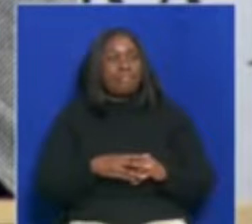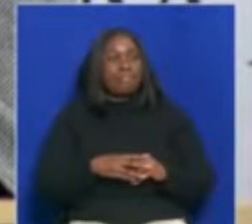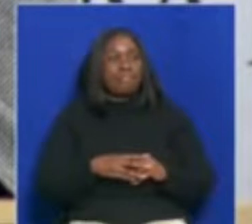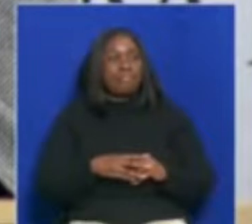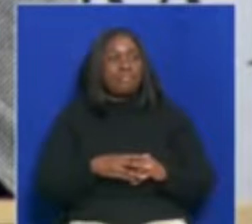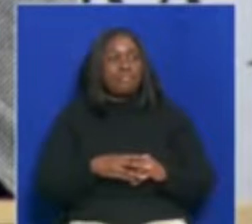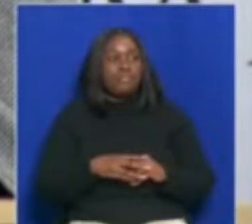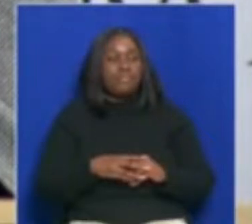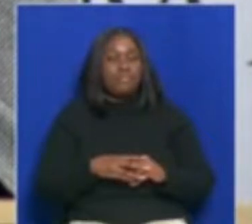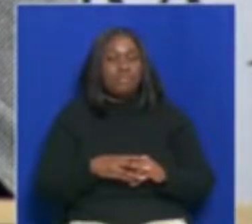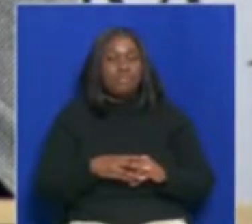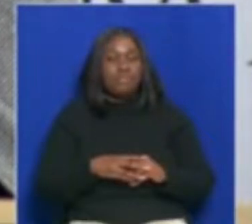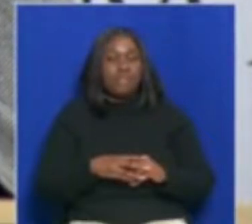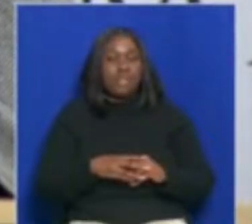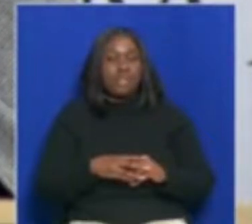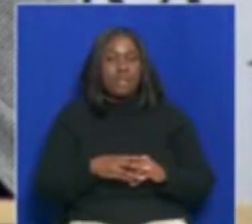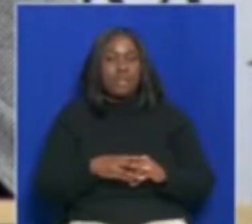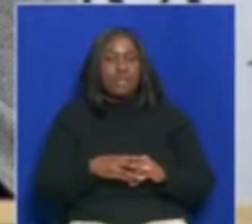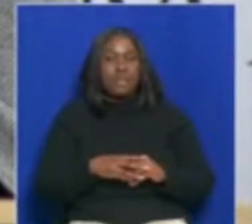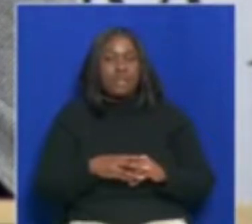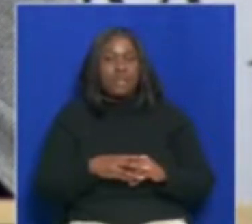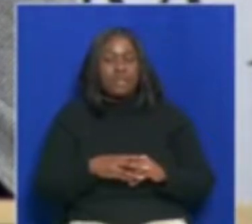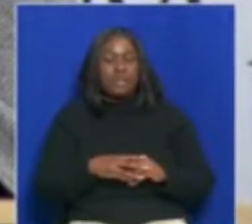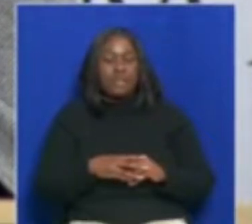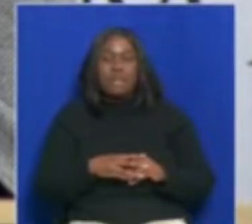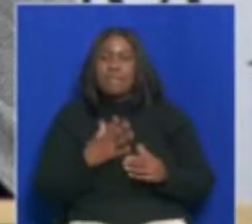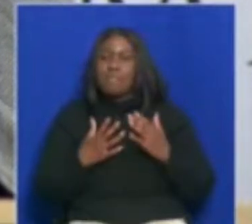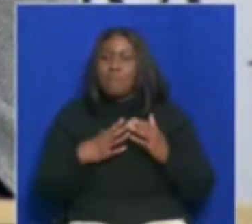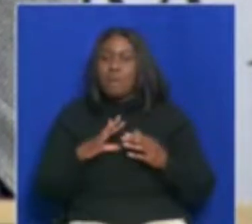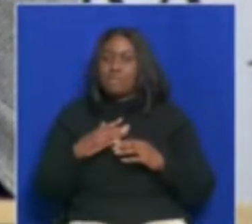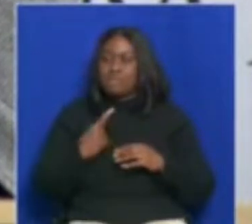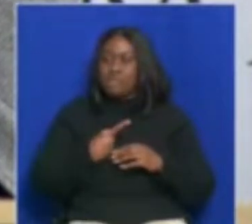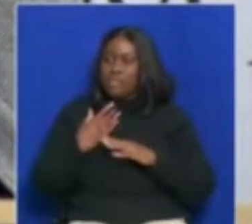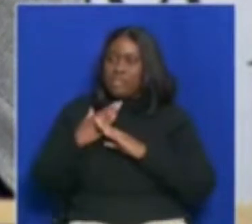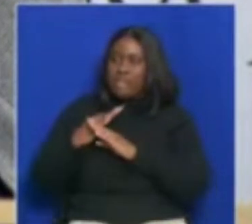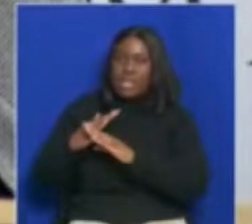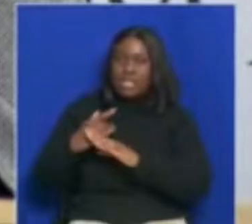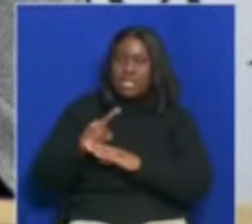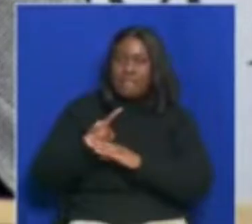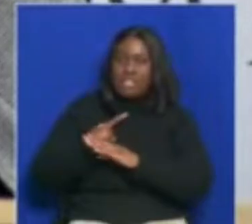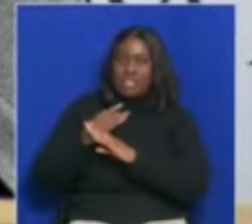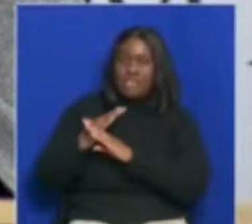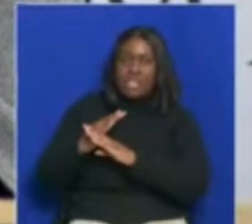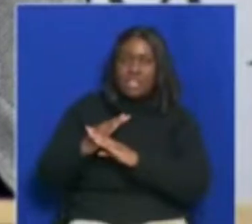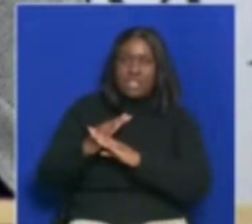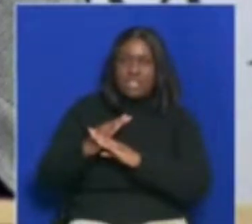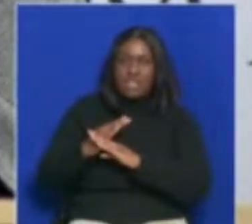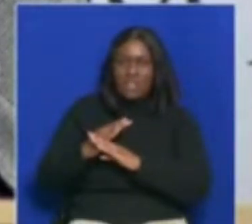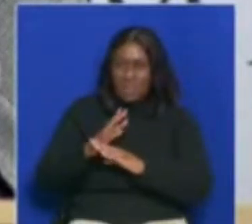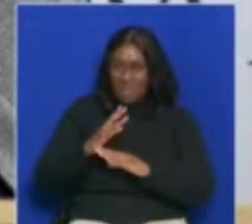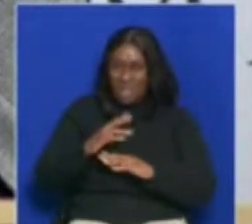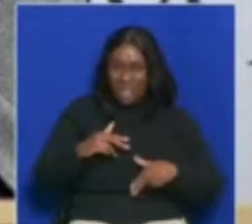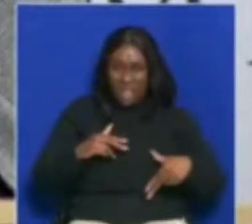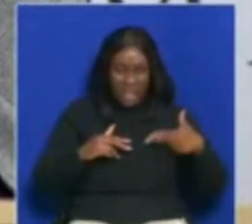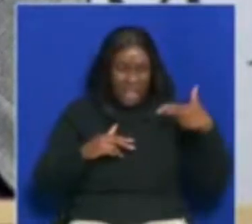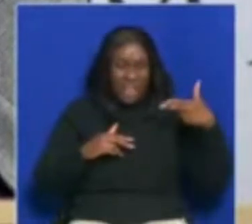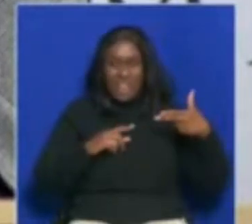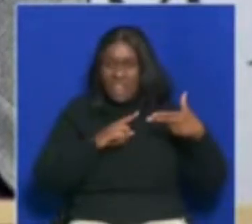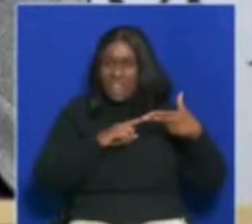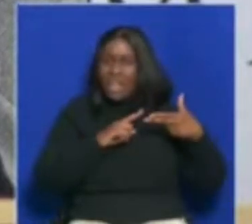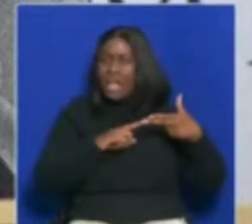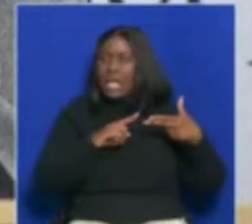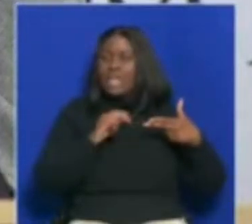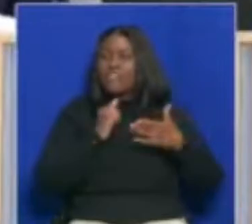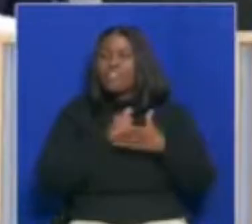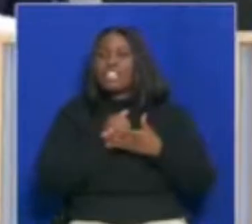to defend yourself, Yes. you would not use an unlicensed firearm. You would rather use a licensed